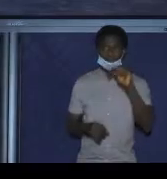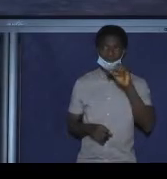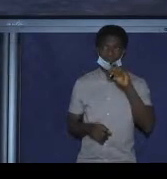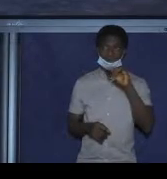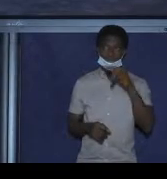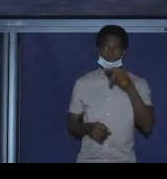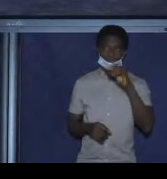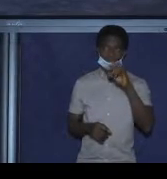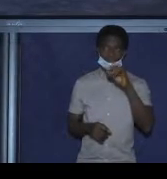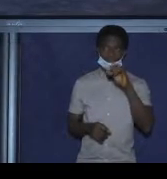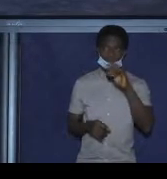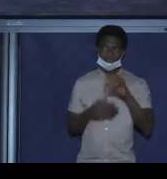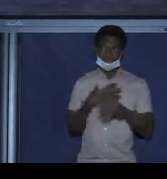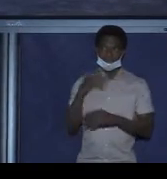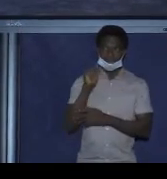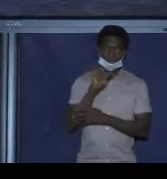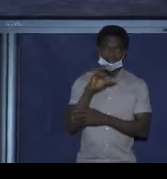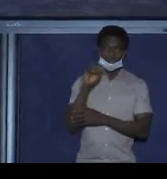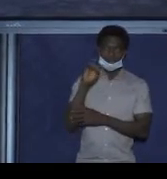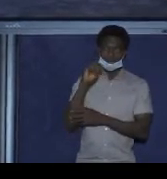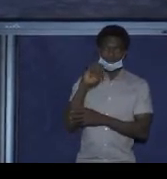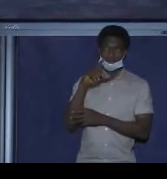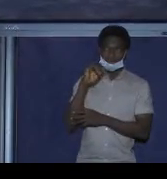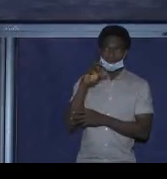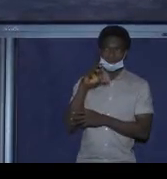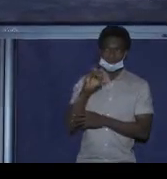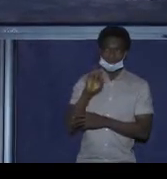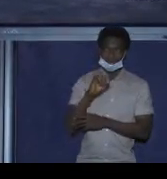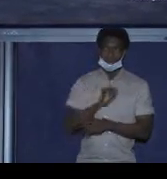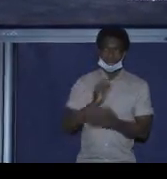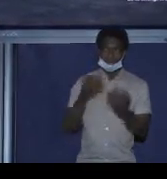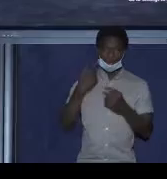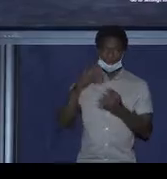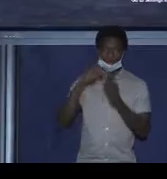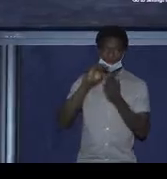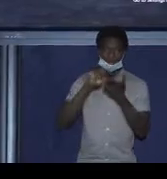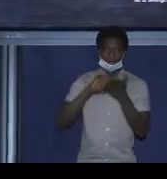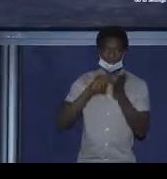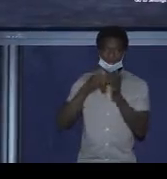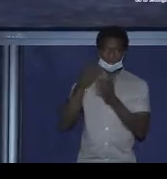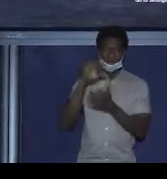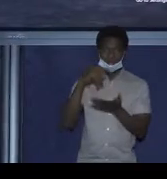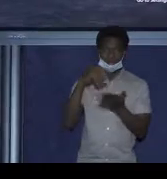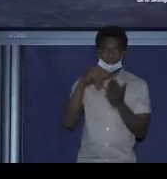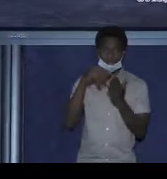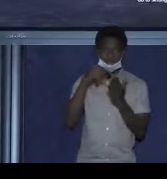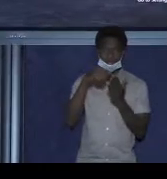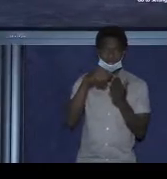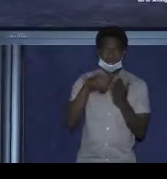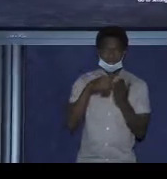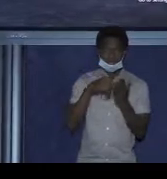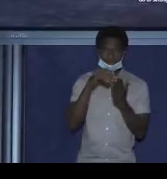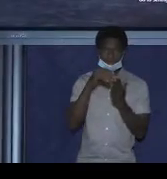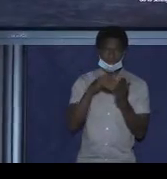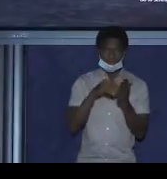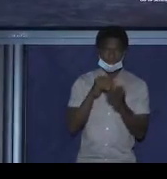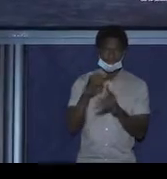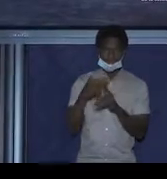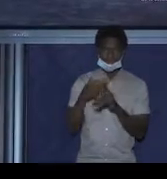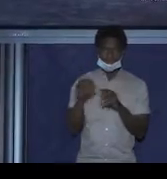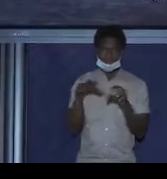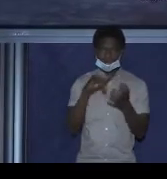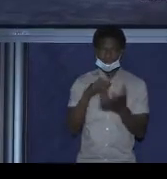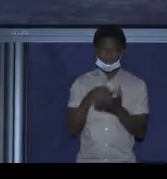Octogenarian. And accomplice. I want the meaning of those words. Please do